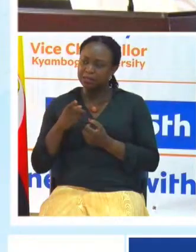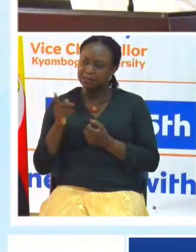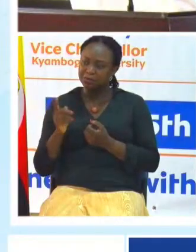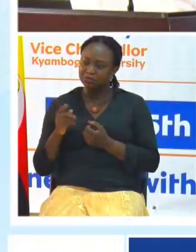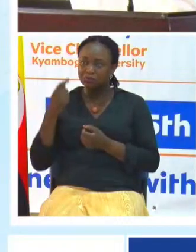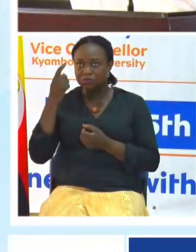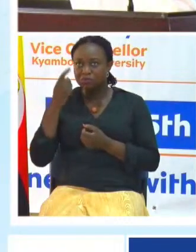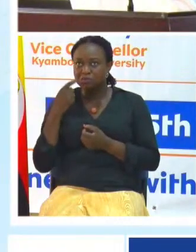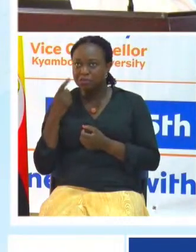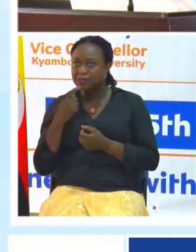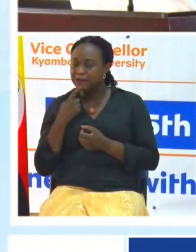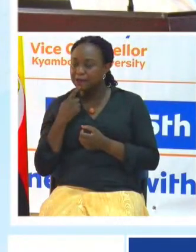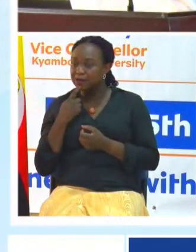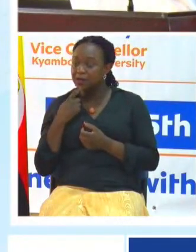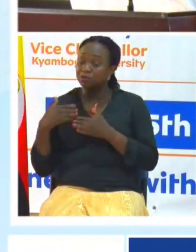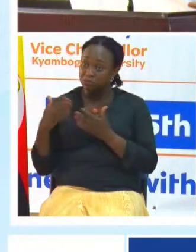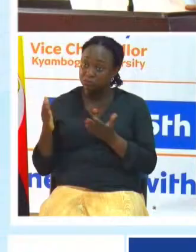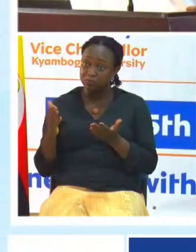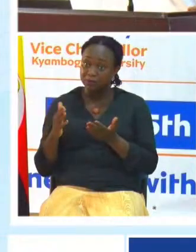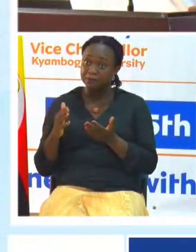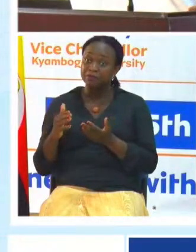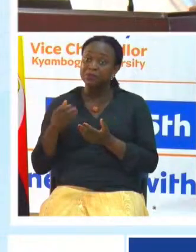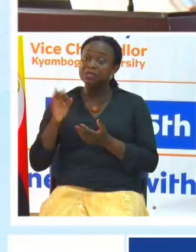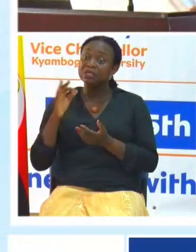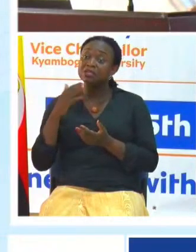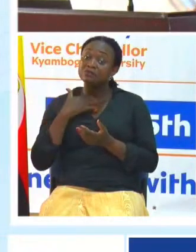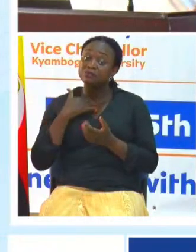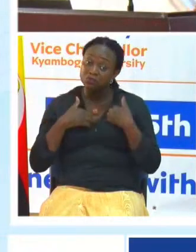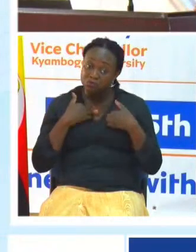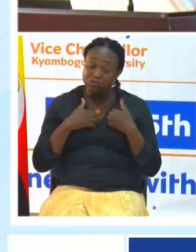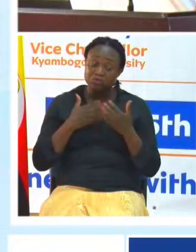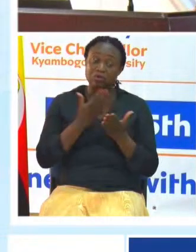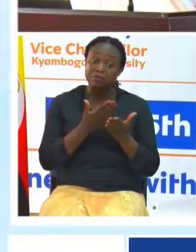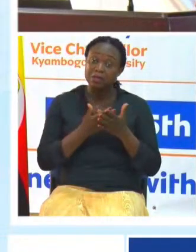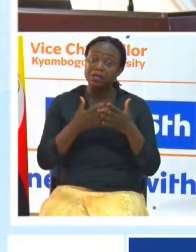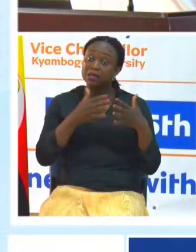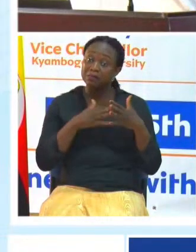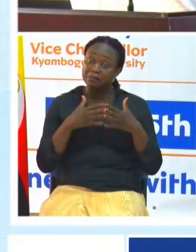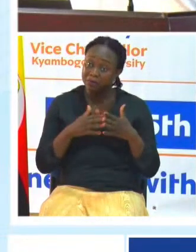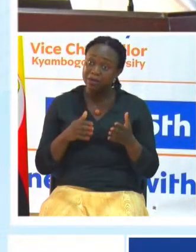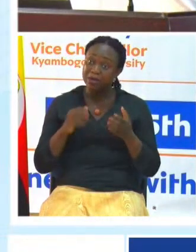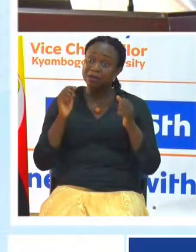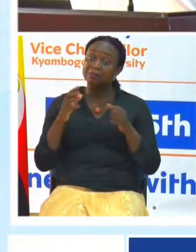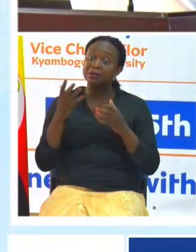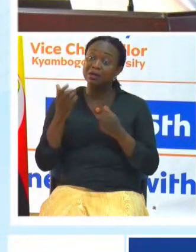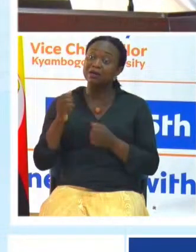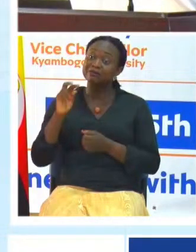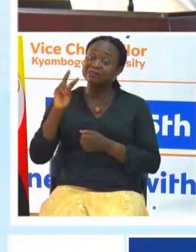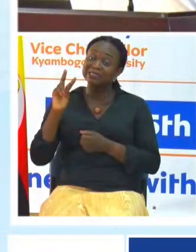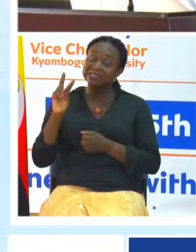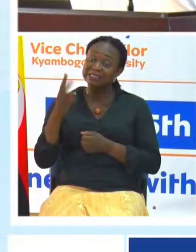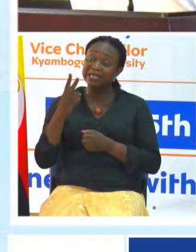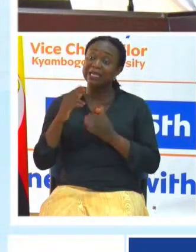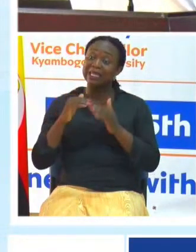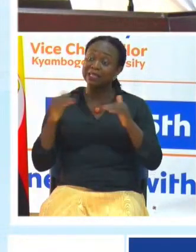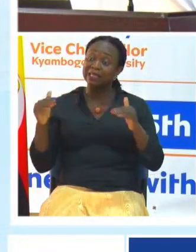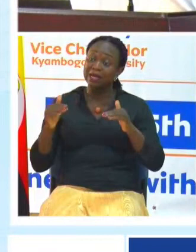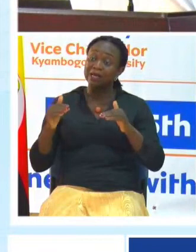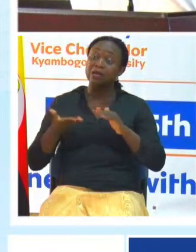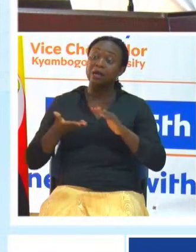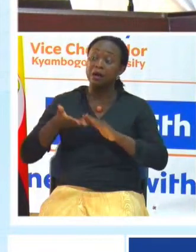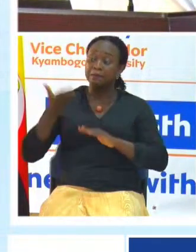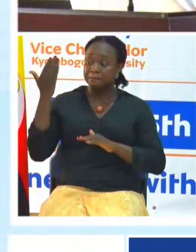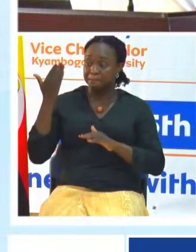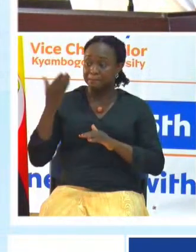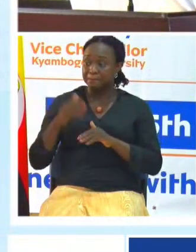time you're thinking of, I'll be honest with you. If you wish to apply in the United States, at least have a second class upper and